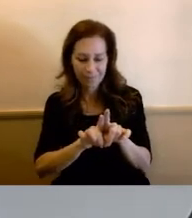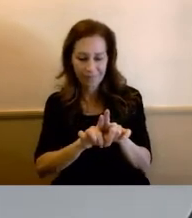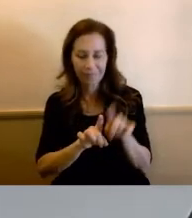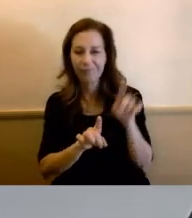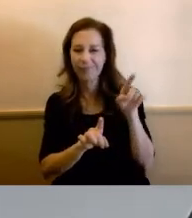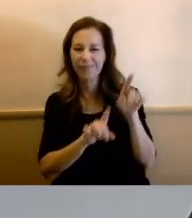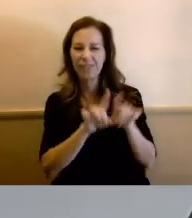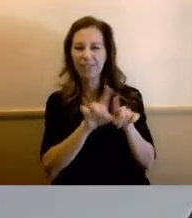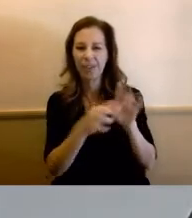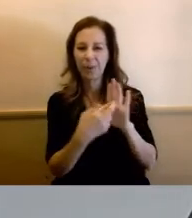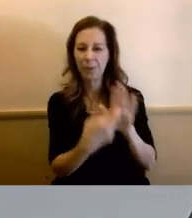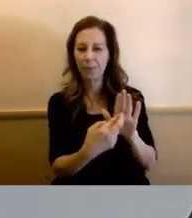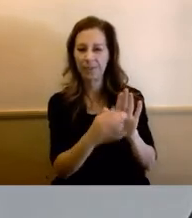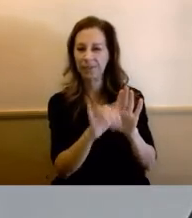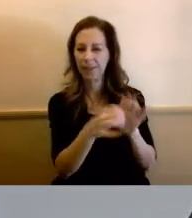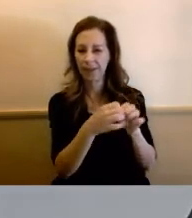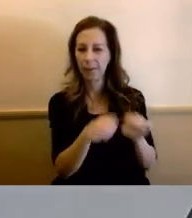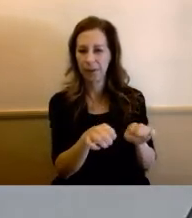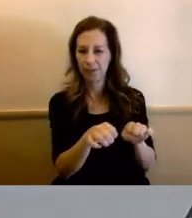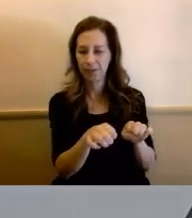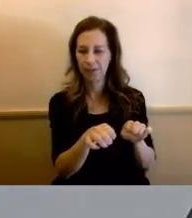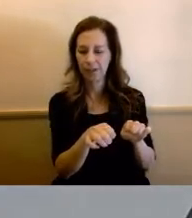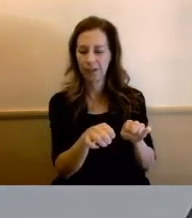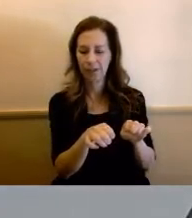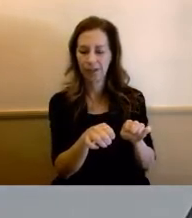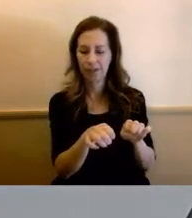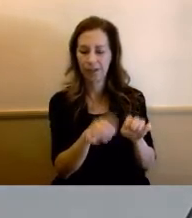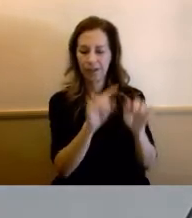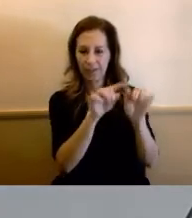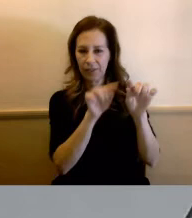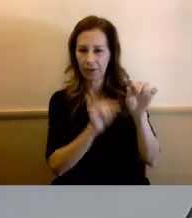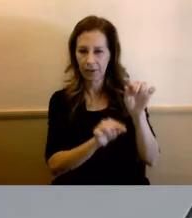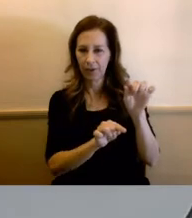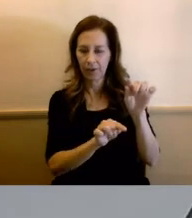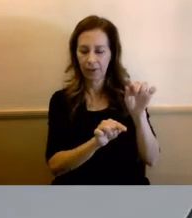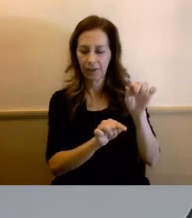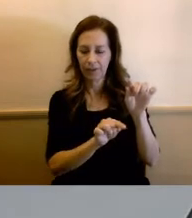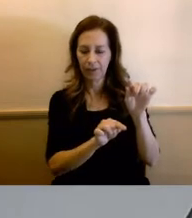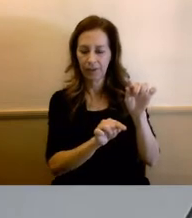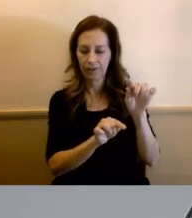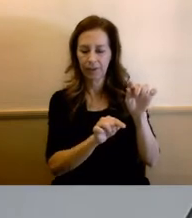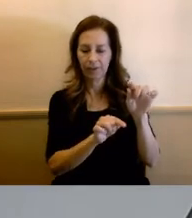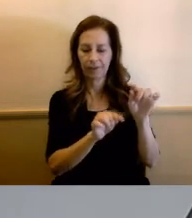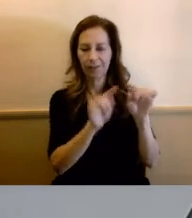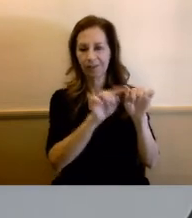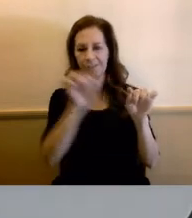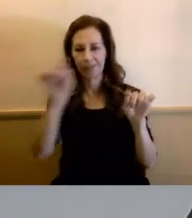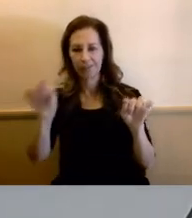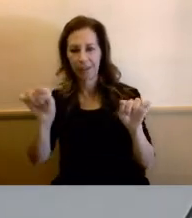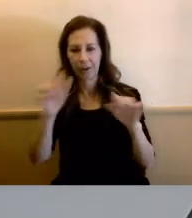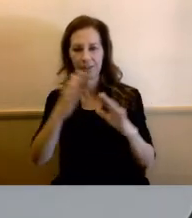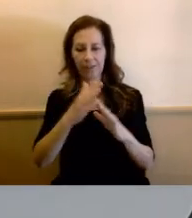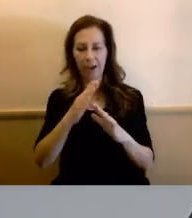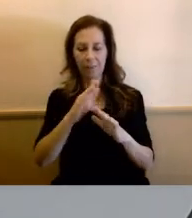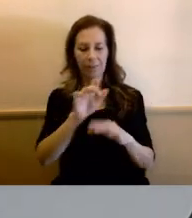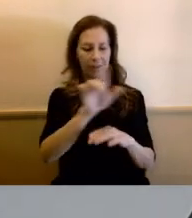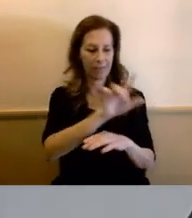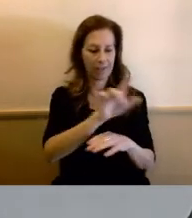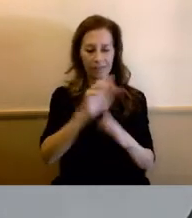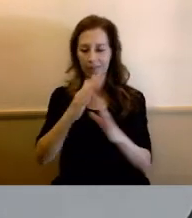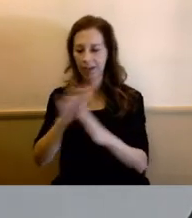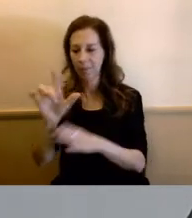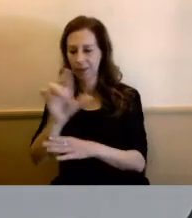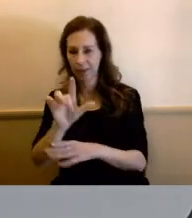equation. It's vertical to this one, so they're congruent. Top left, over here, top left, star, star. They land in the